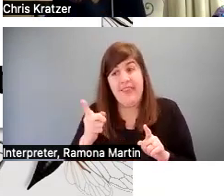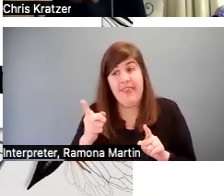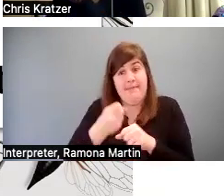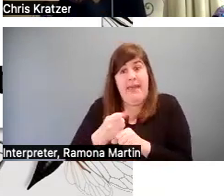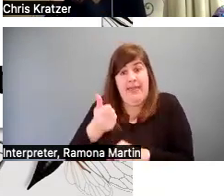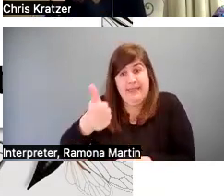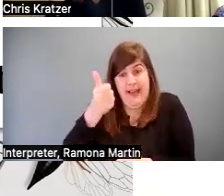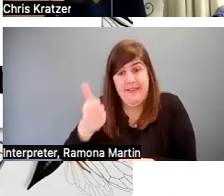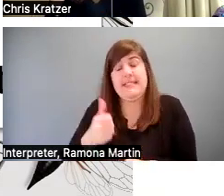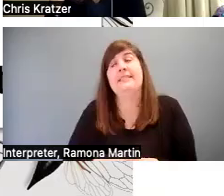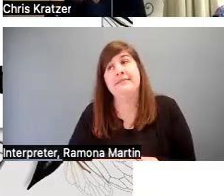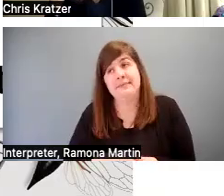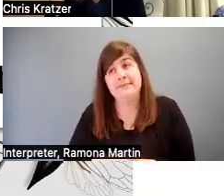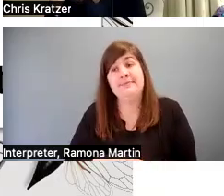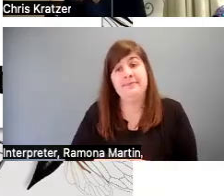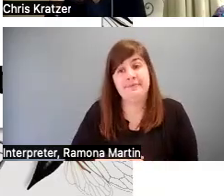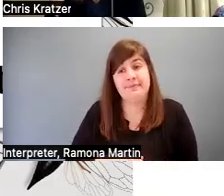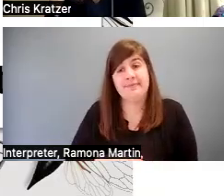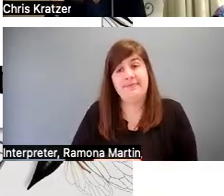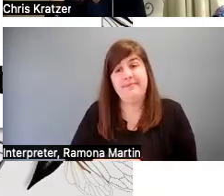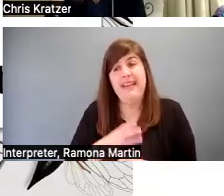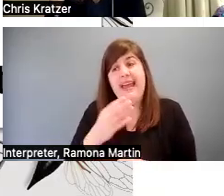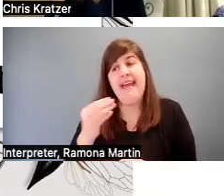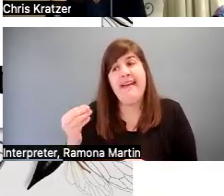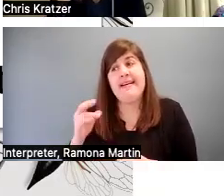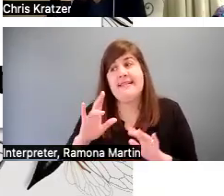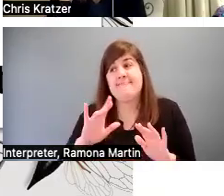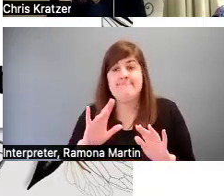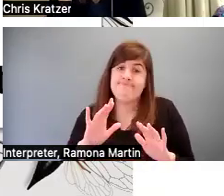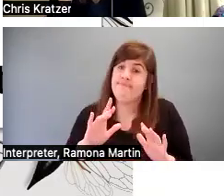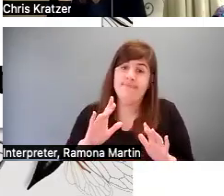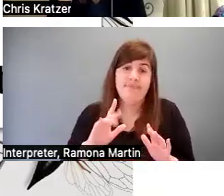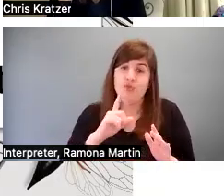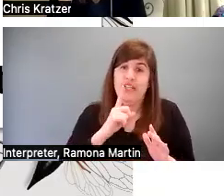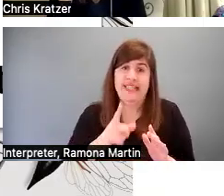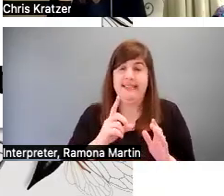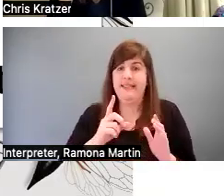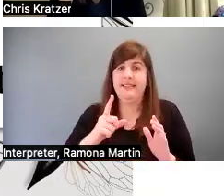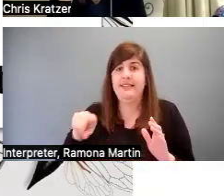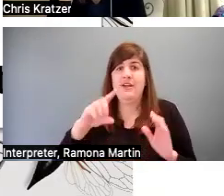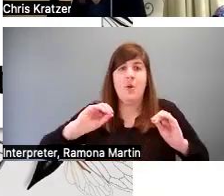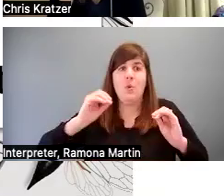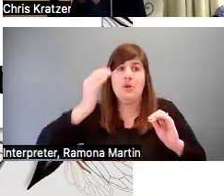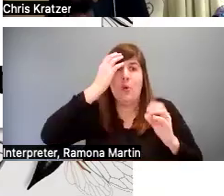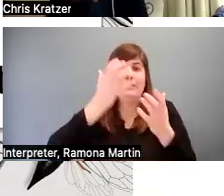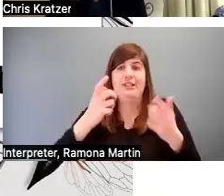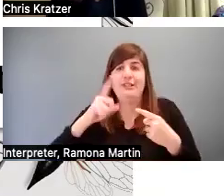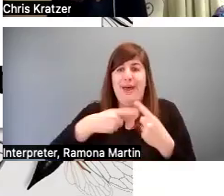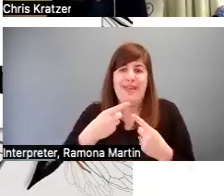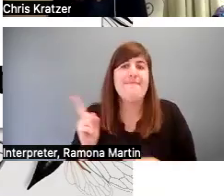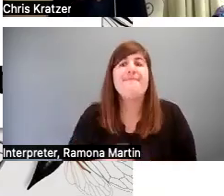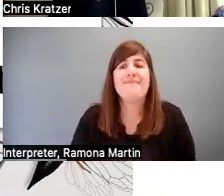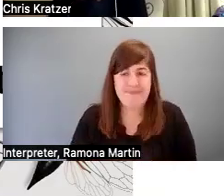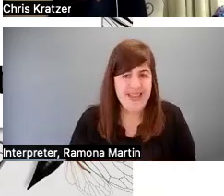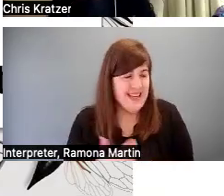themselves. Um, and almost nothing is known about them. Cool. Sounds good. Our